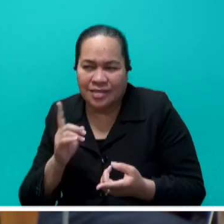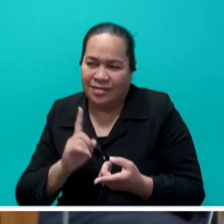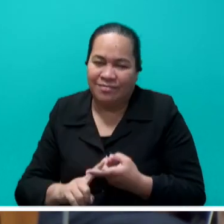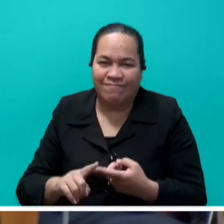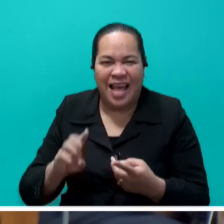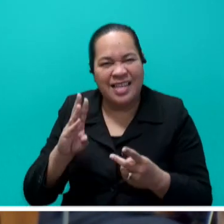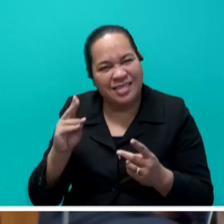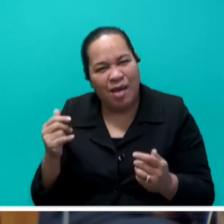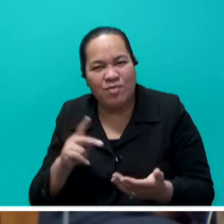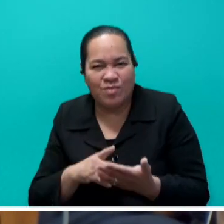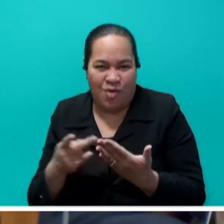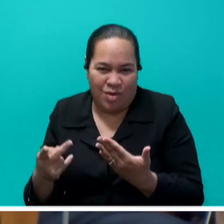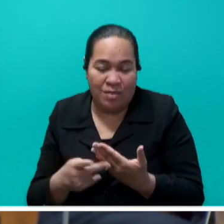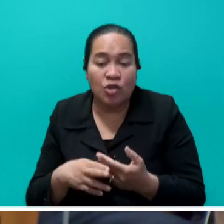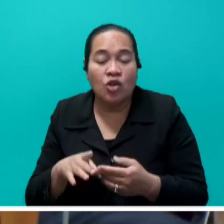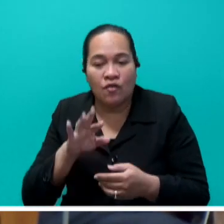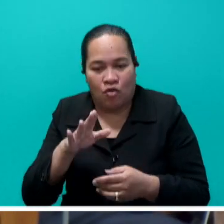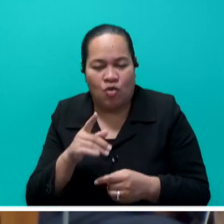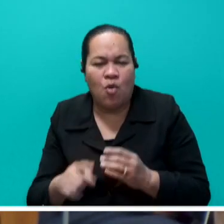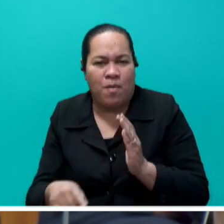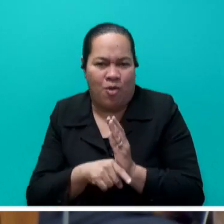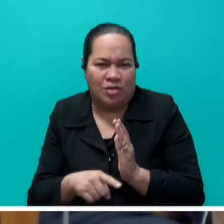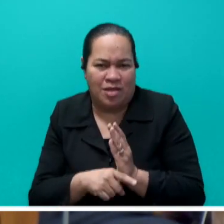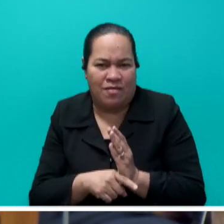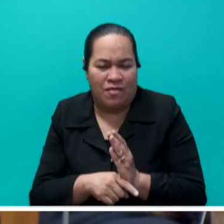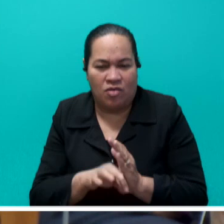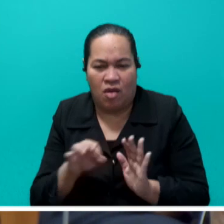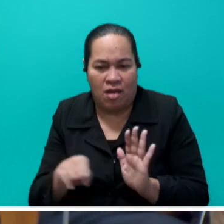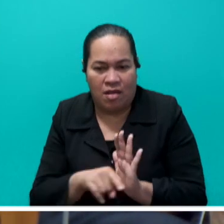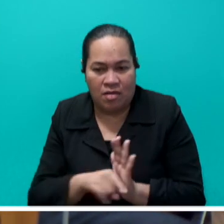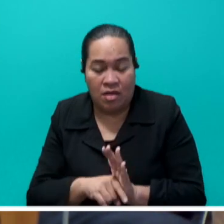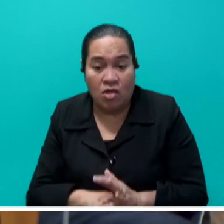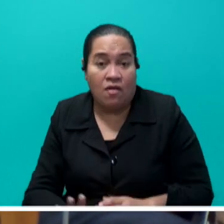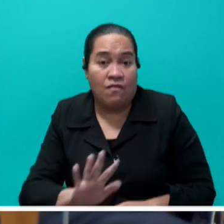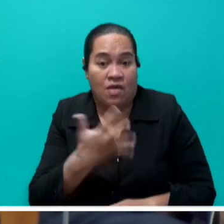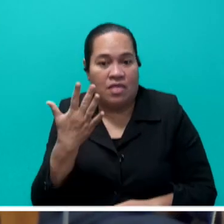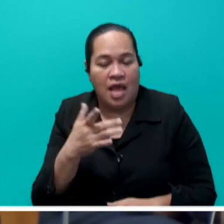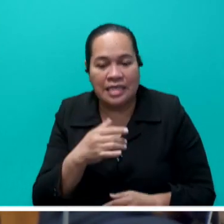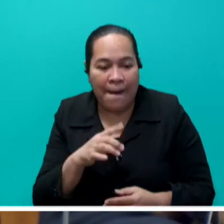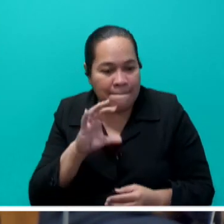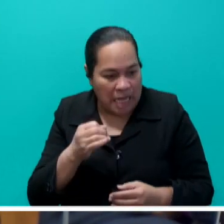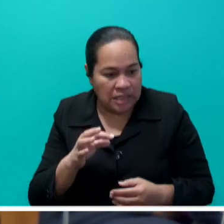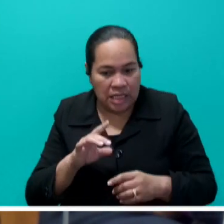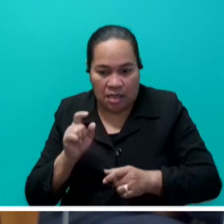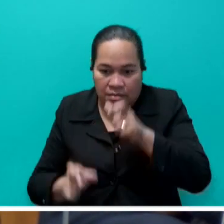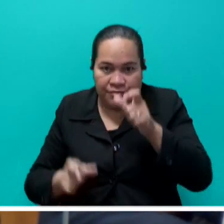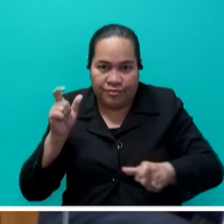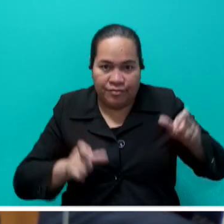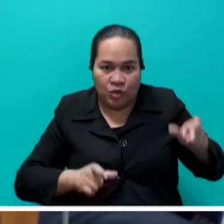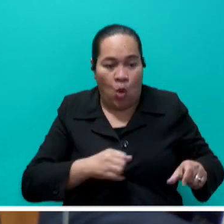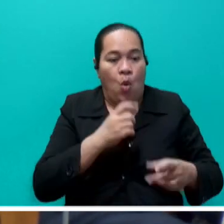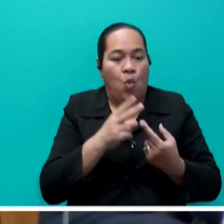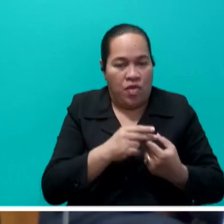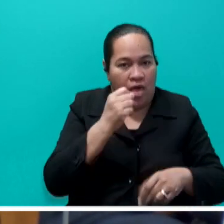positively. And 5th is about collaborative efforts. Collaboration with relevant government